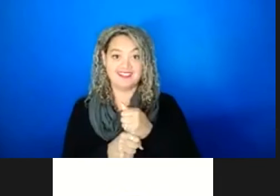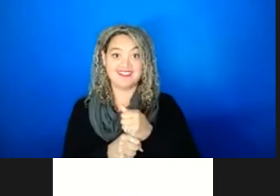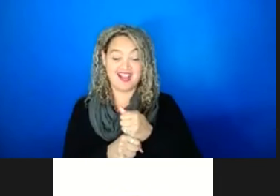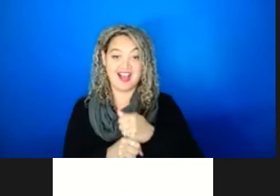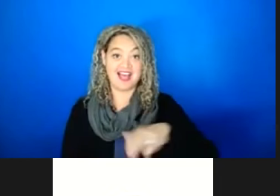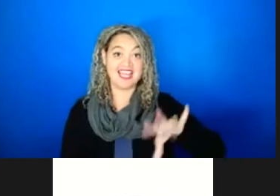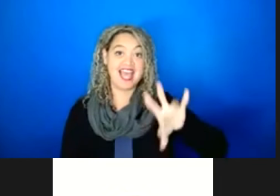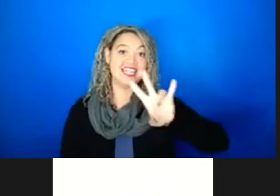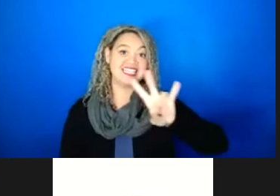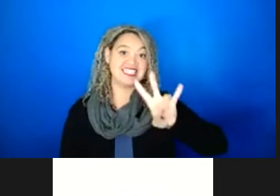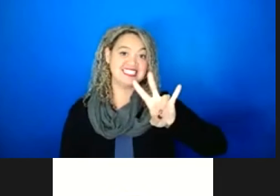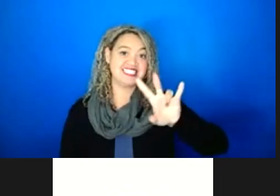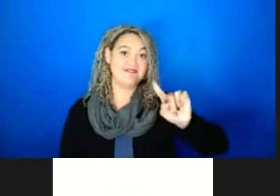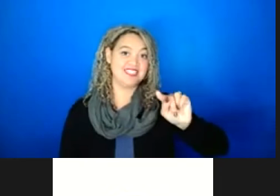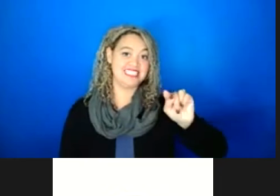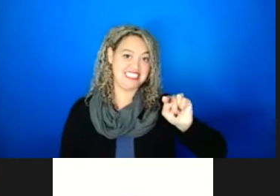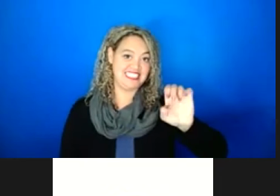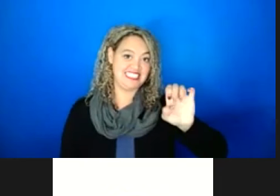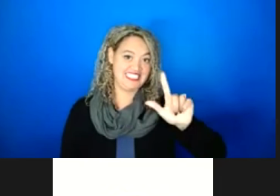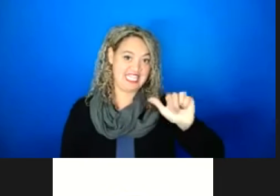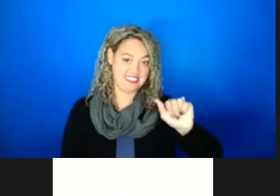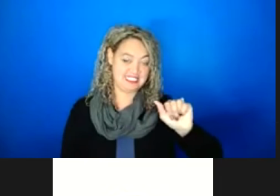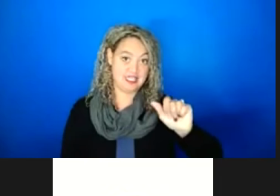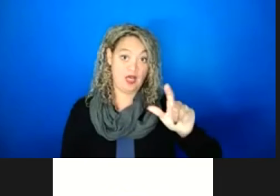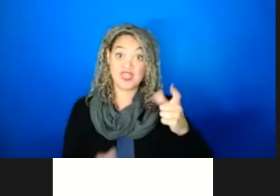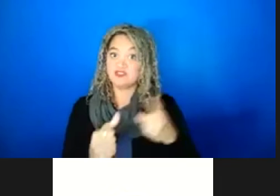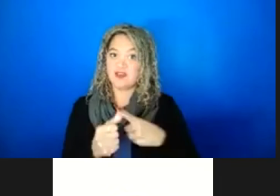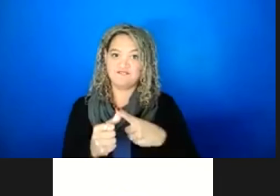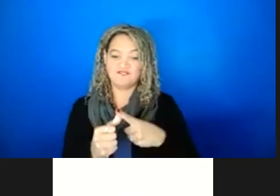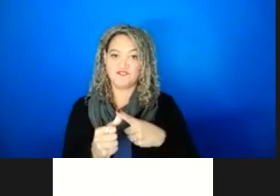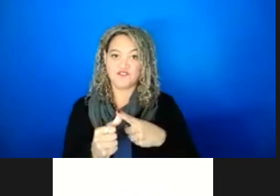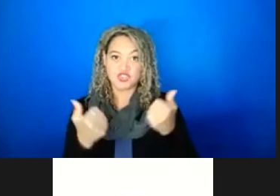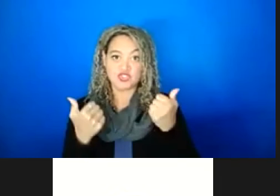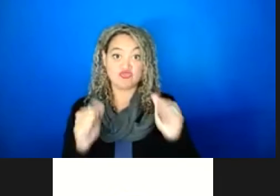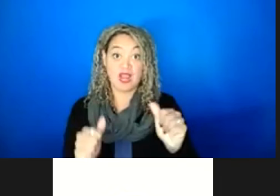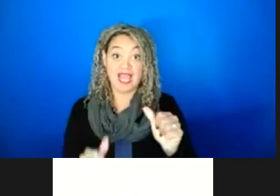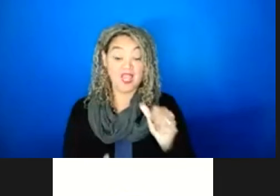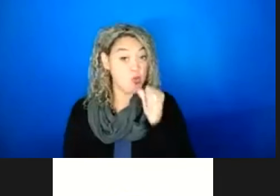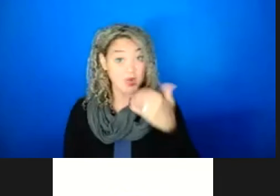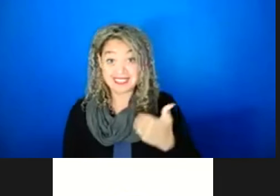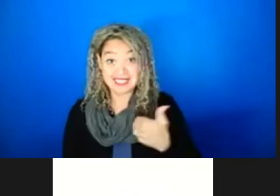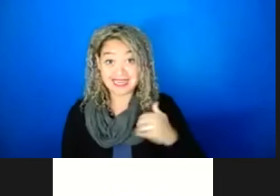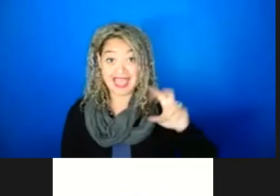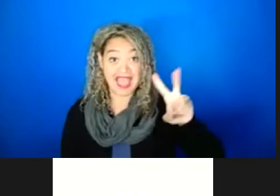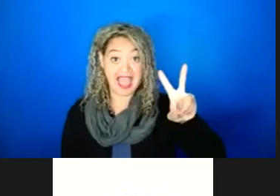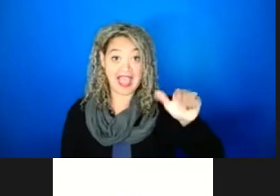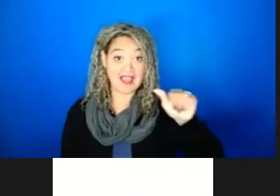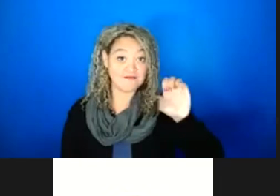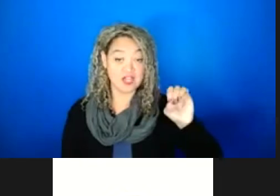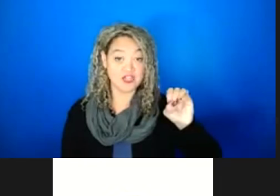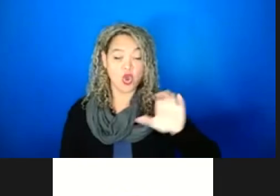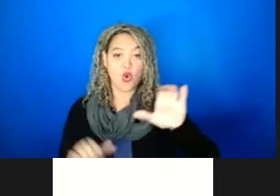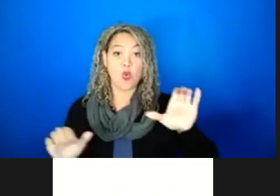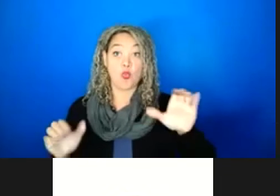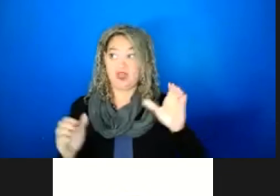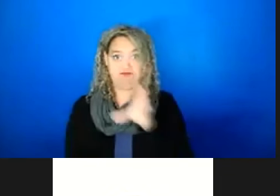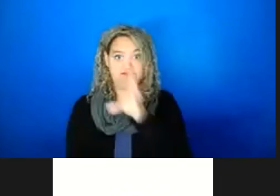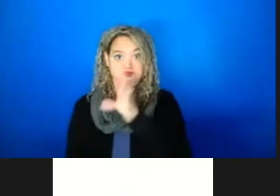first study I tried, but we knew nothing and we didn't have vaso. And we went to V1 because